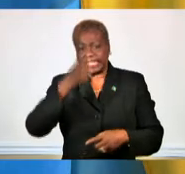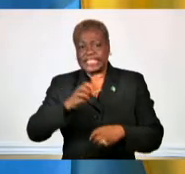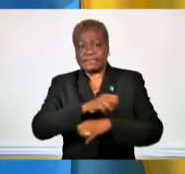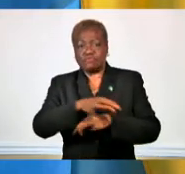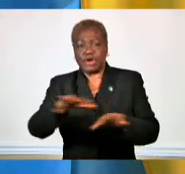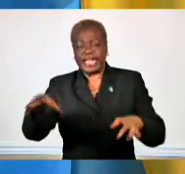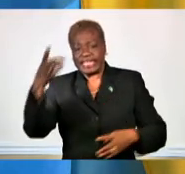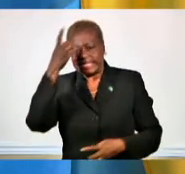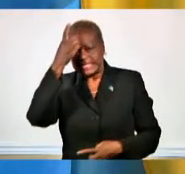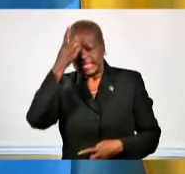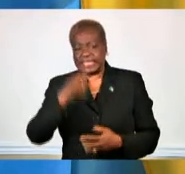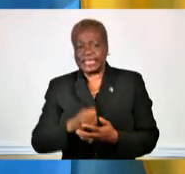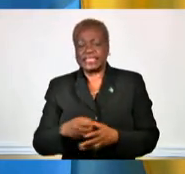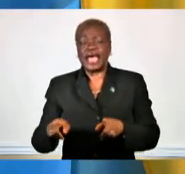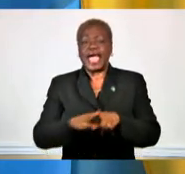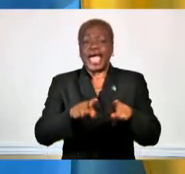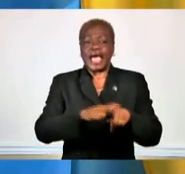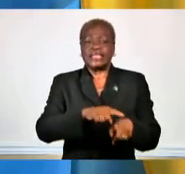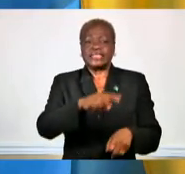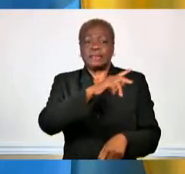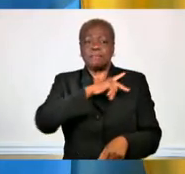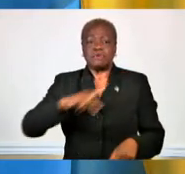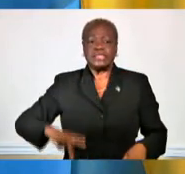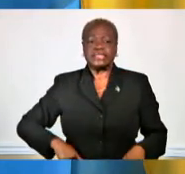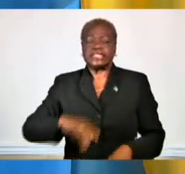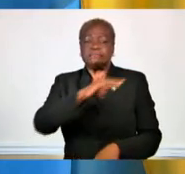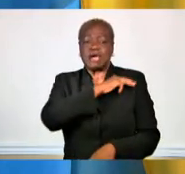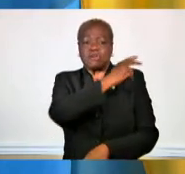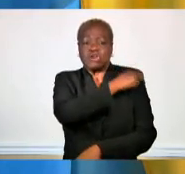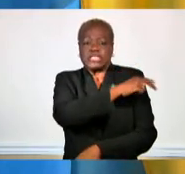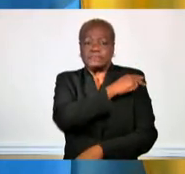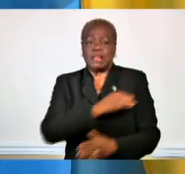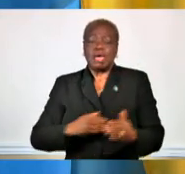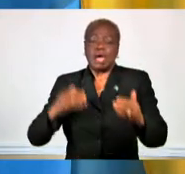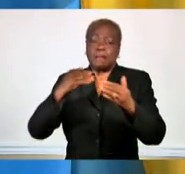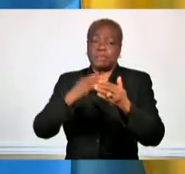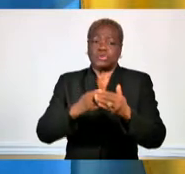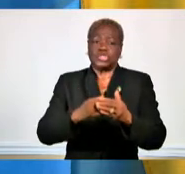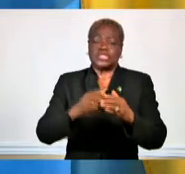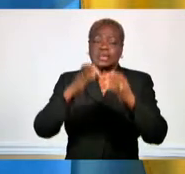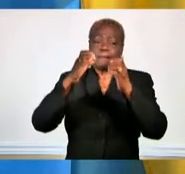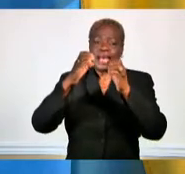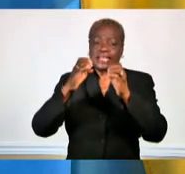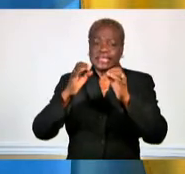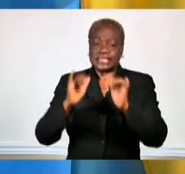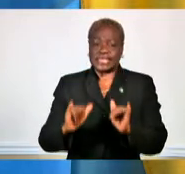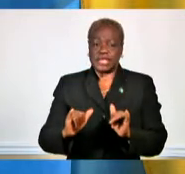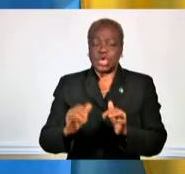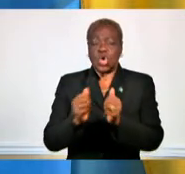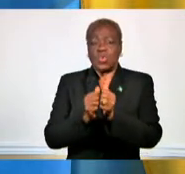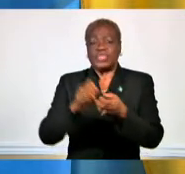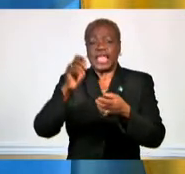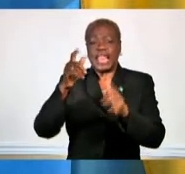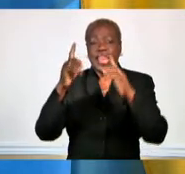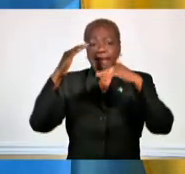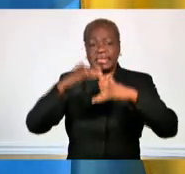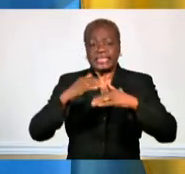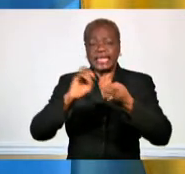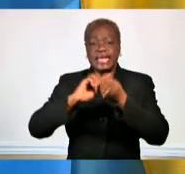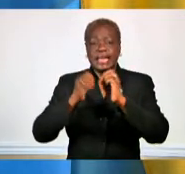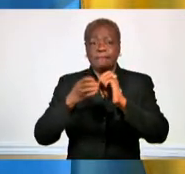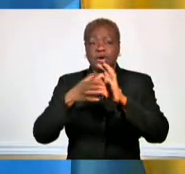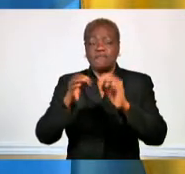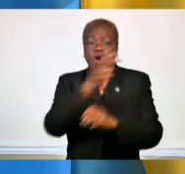As the Princess Margaret Hospital approaches capacity, with a limited number of hospital beds to